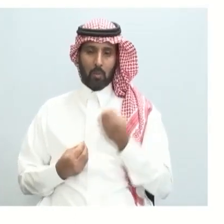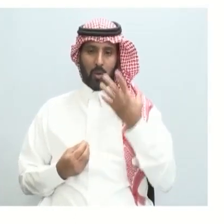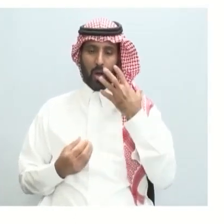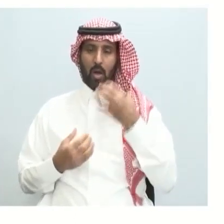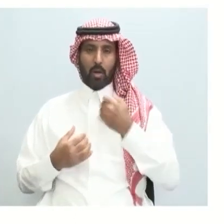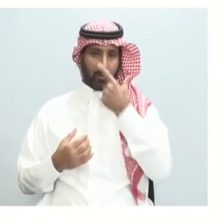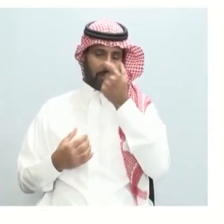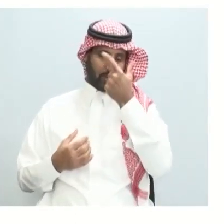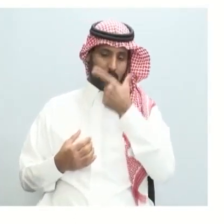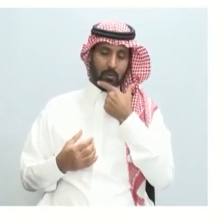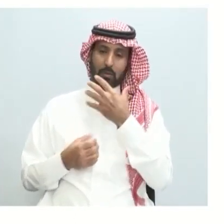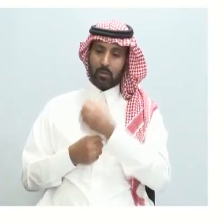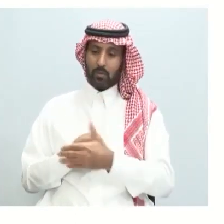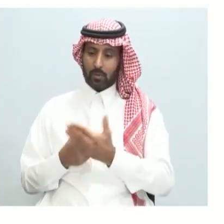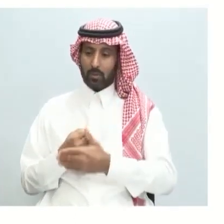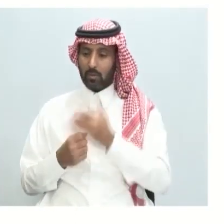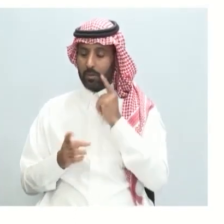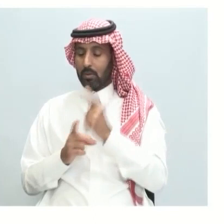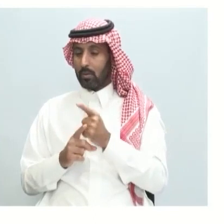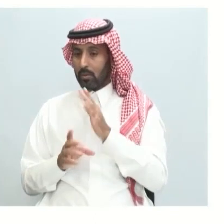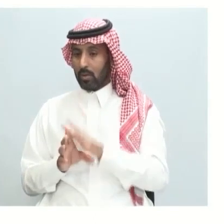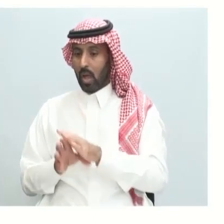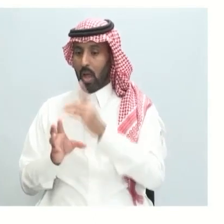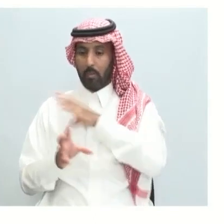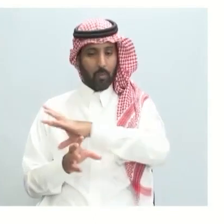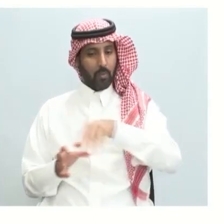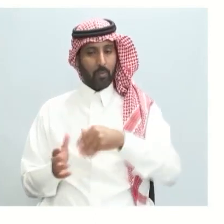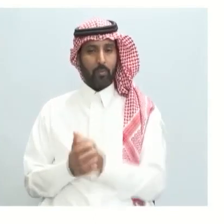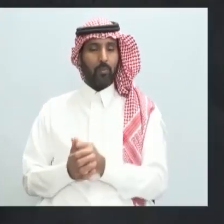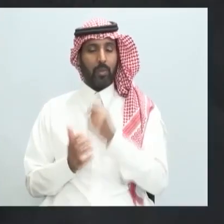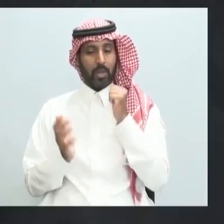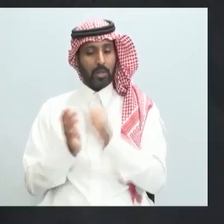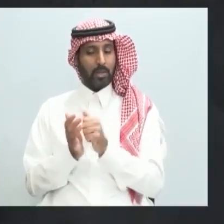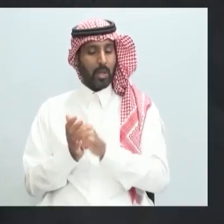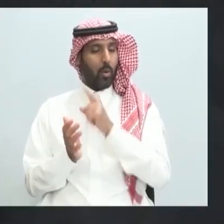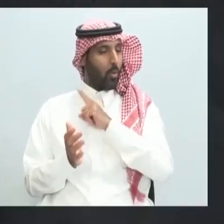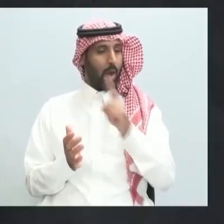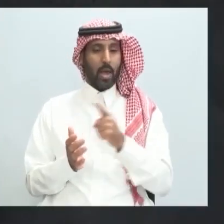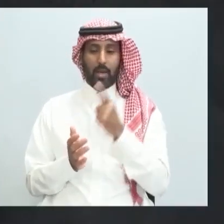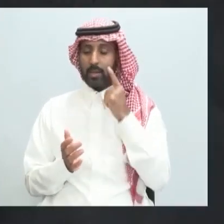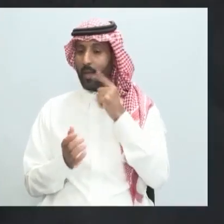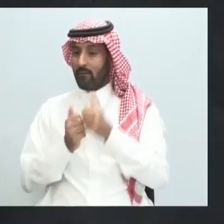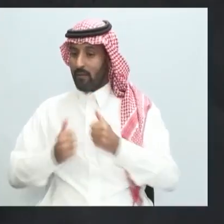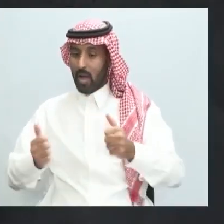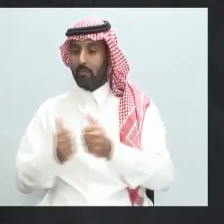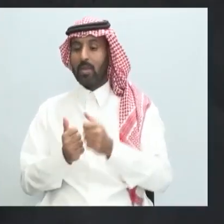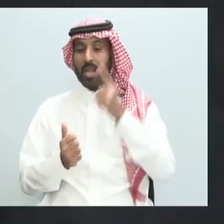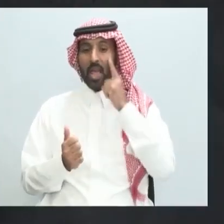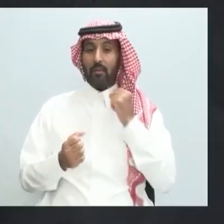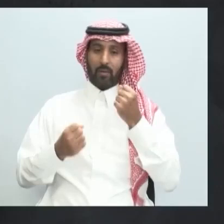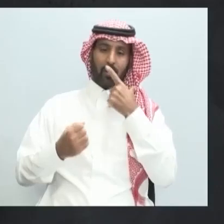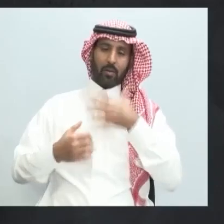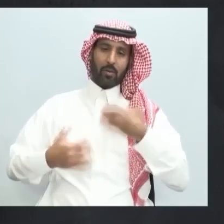happy eyes, kindness, loyalty, comradeship. So you can say home is where the family lives together in